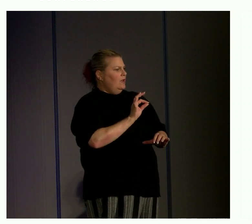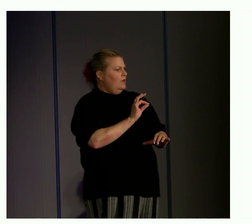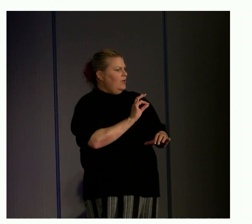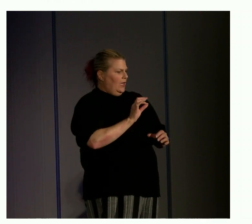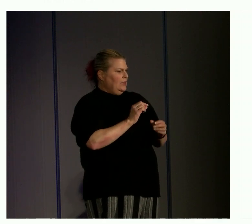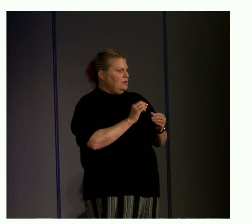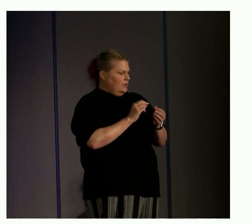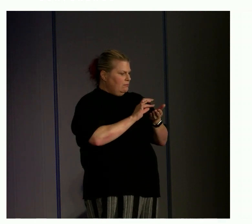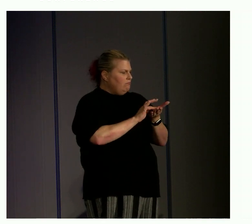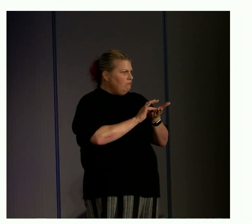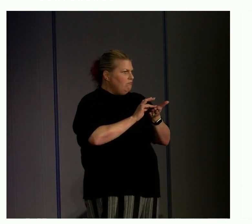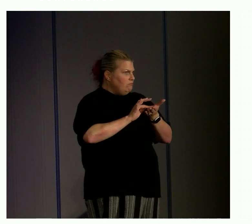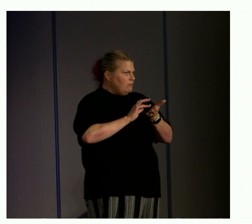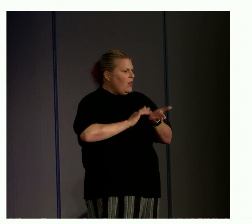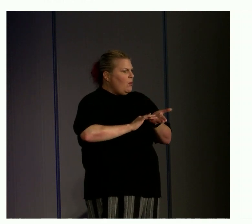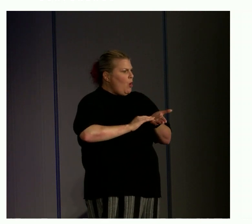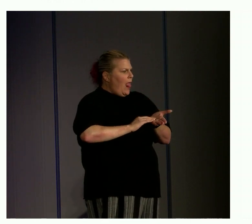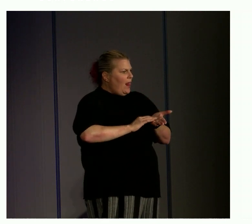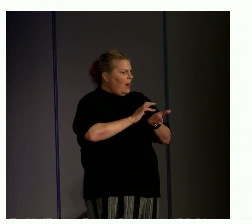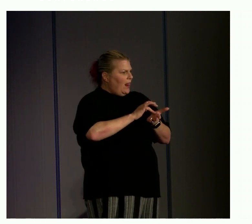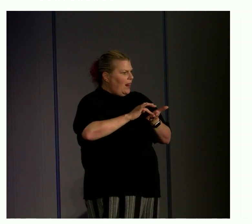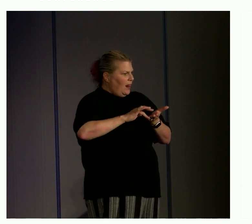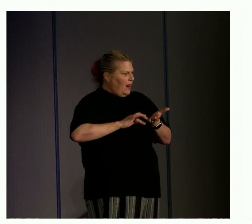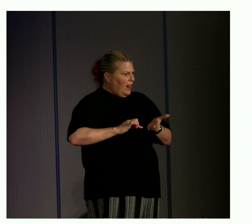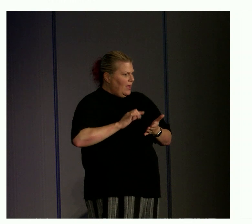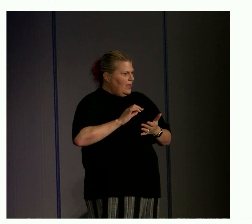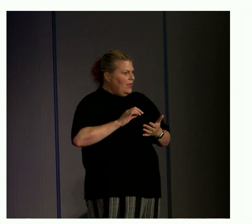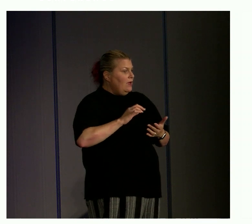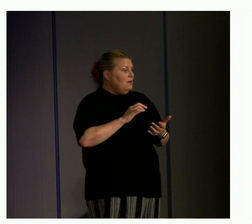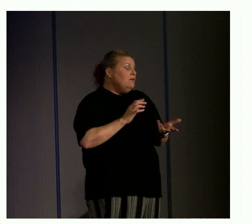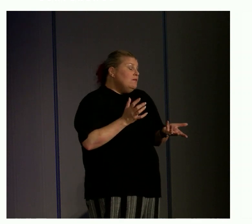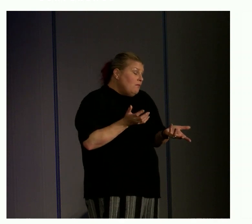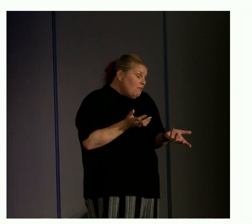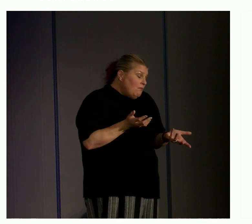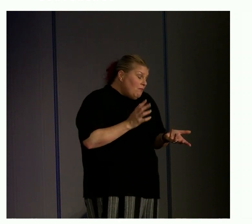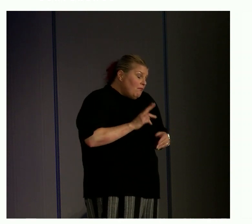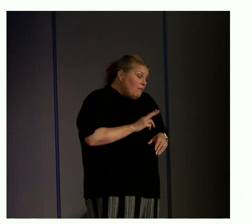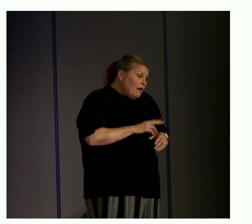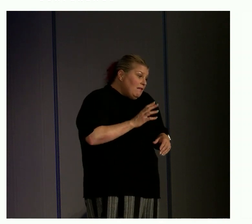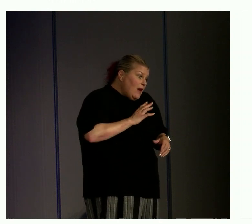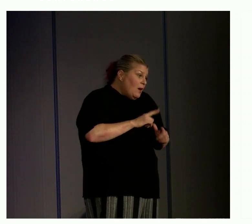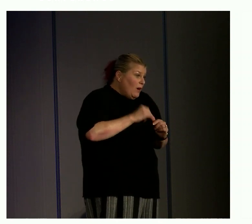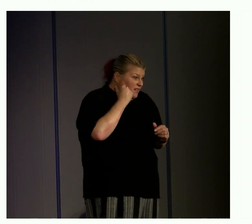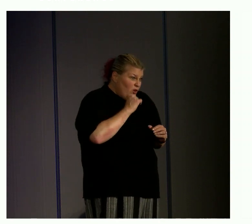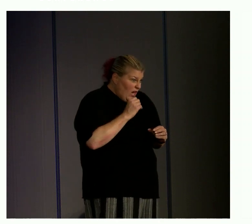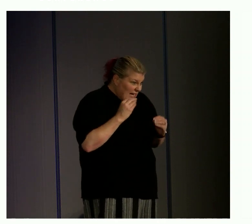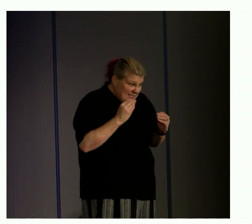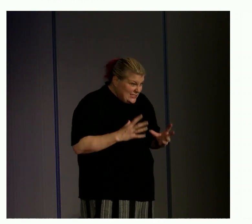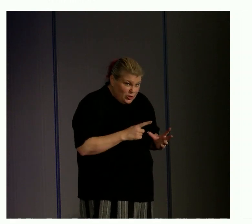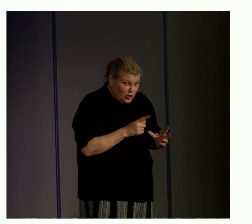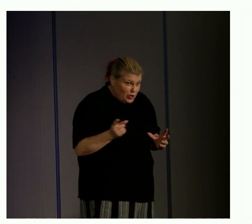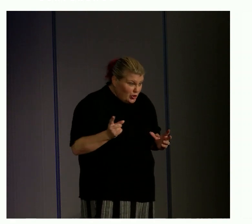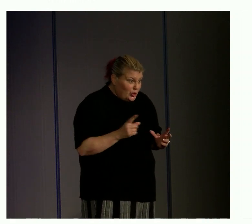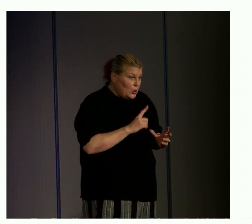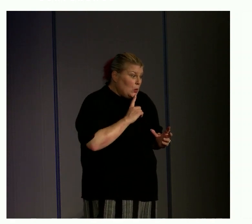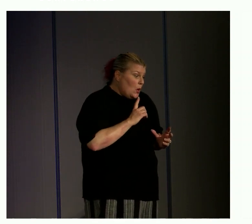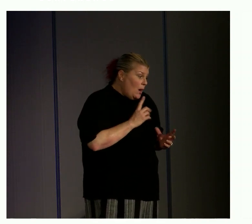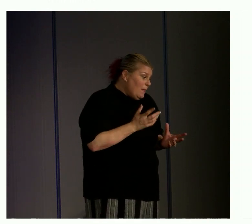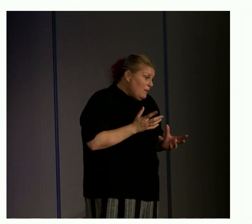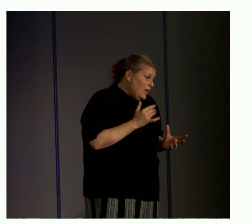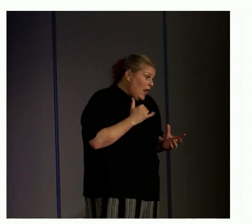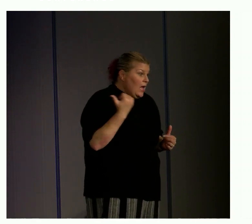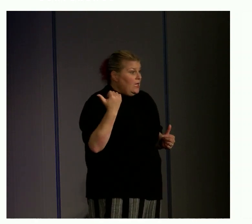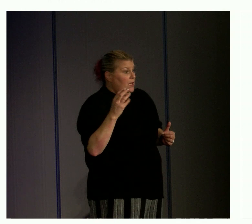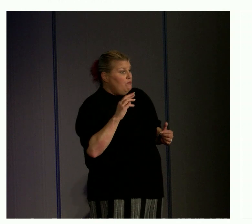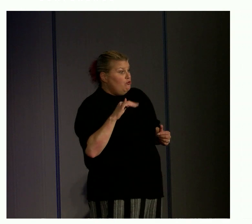Braille character. And that's a cognitive skill, and of course it's fine. But if you're not a teacher, if you are maybe like